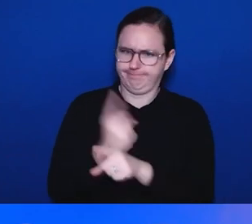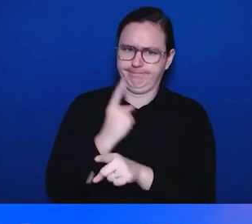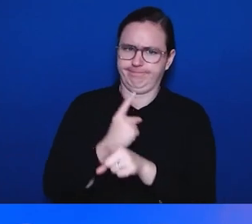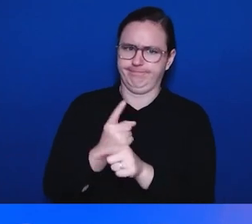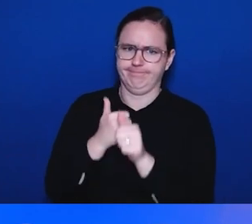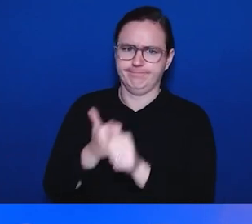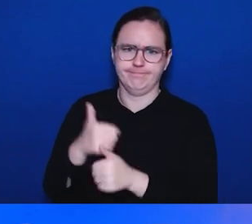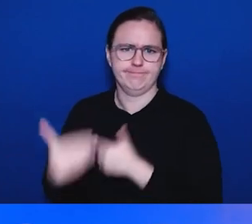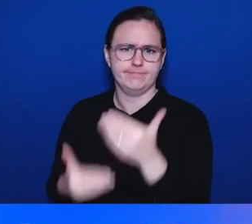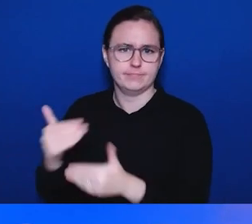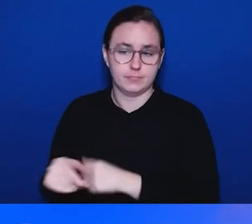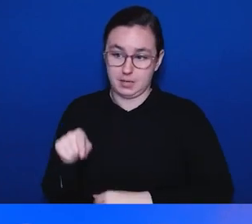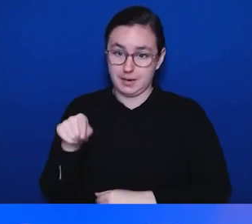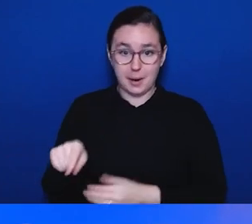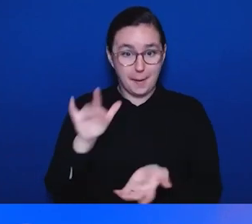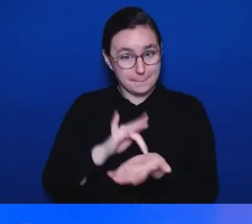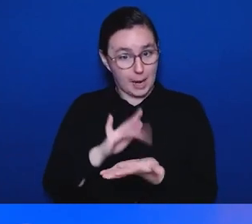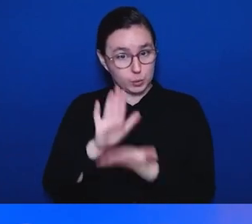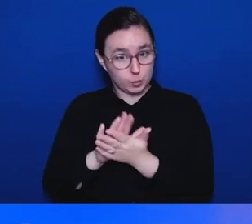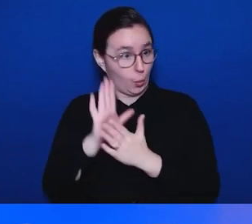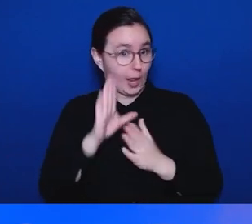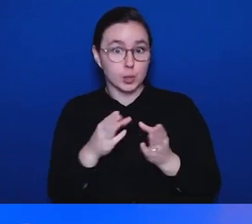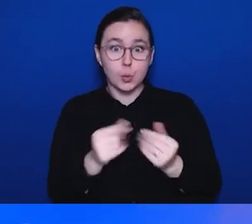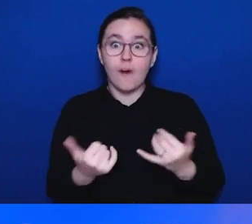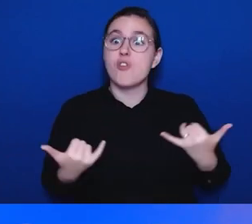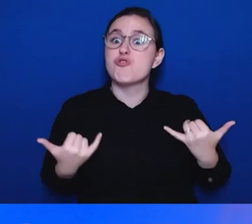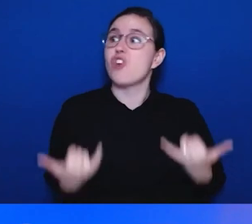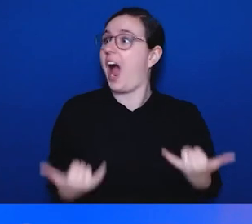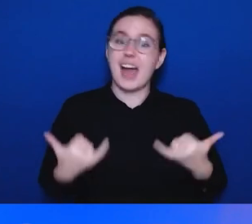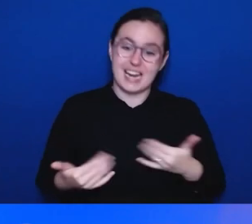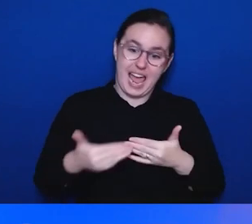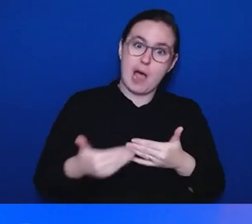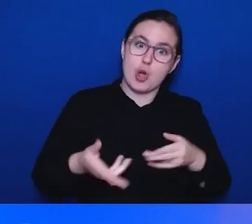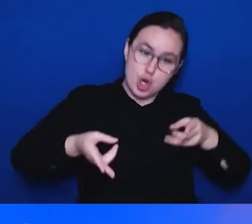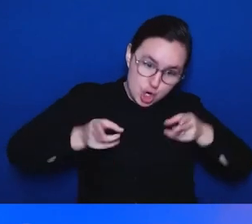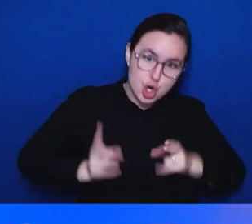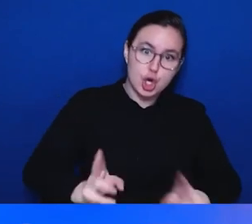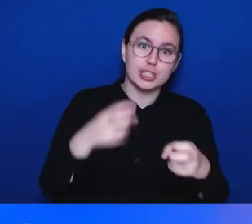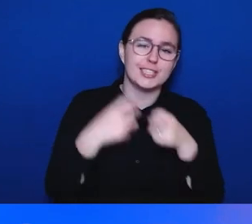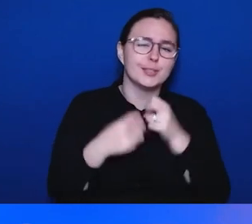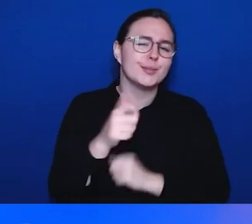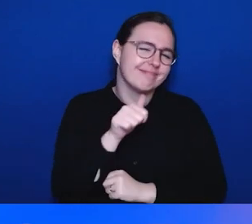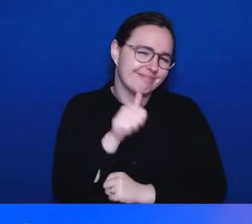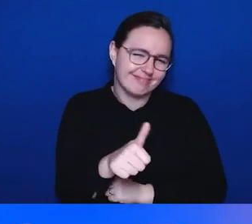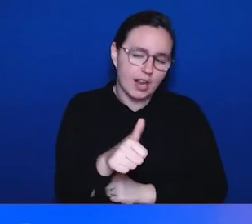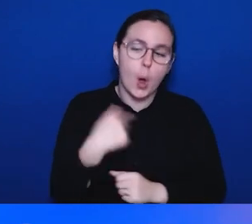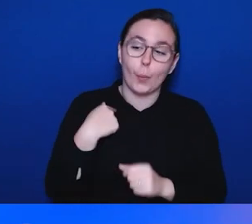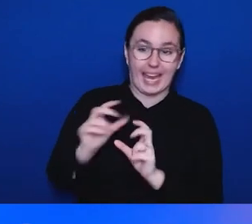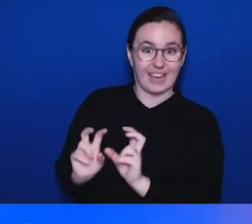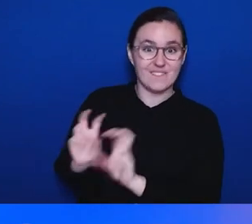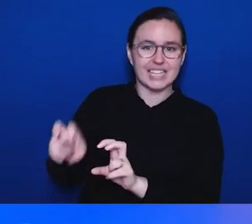quickly as we can. But it's important for British Columbians to recognize this medical school is not going to solve the urgent issues we face today. This is